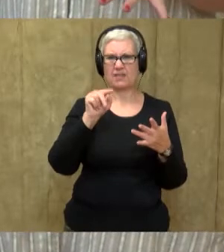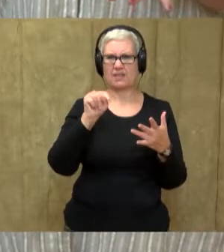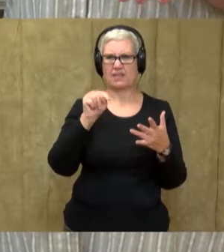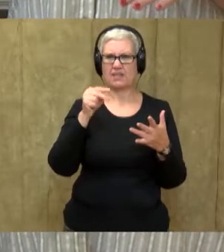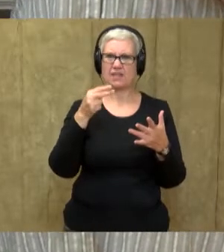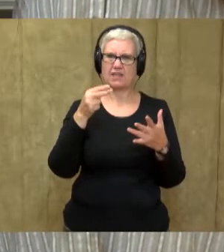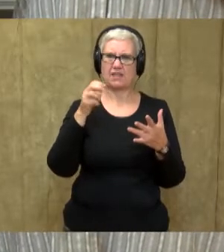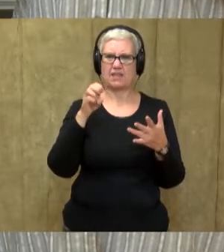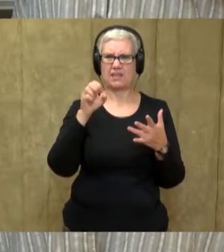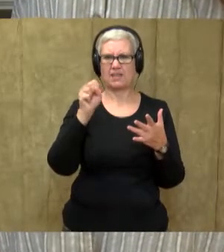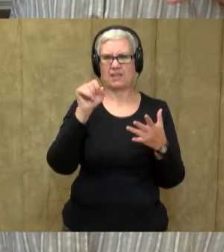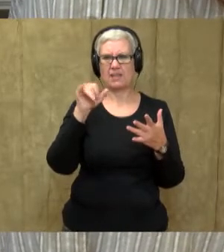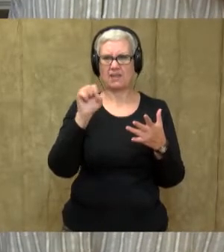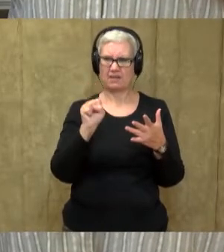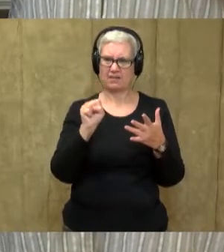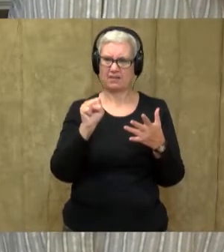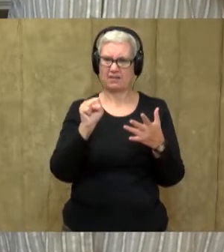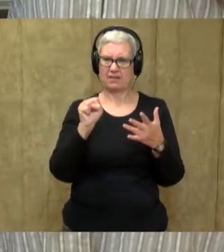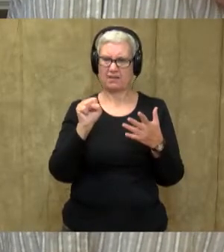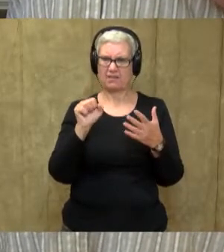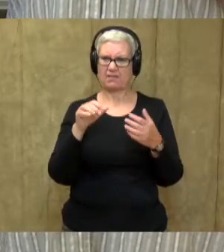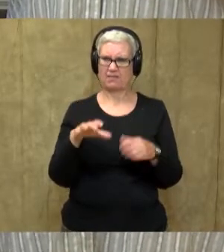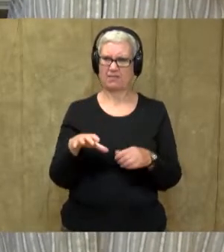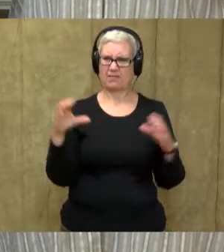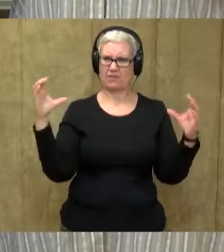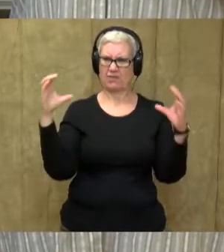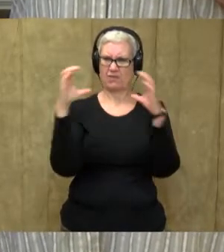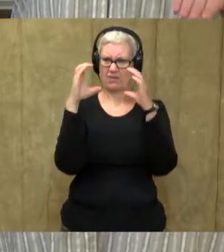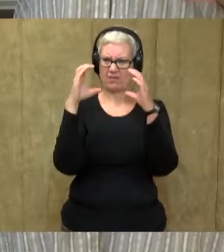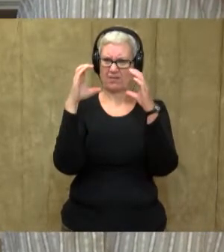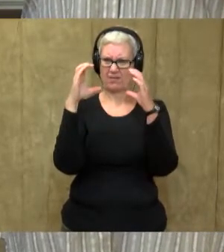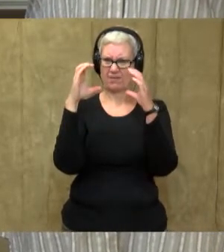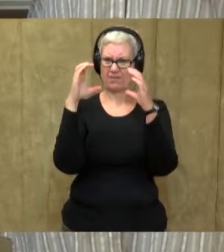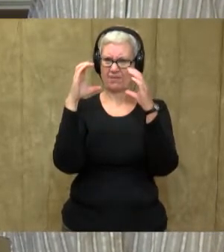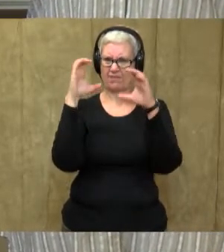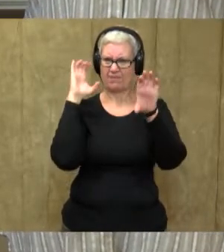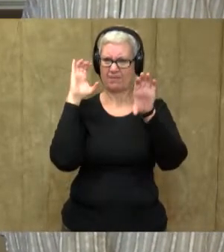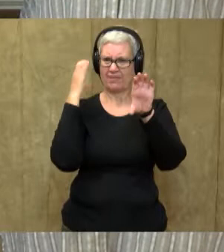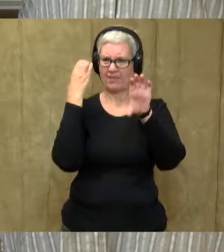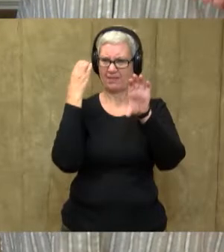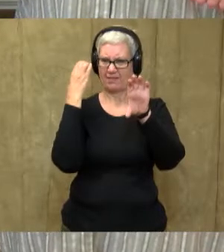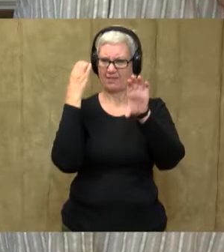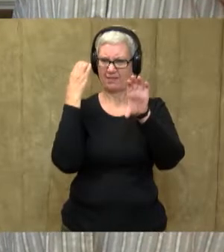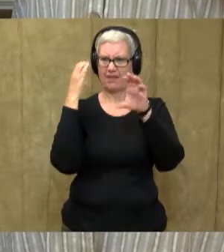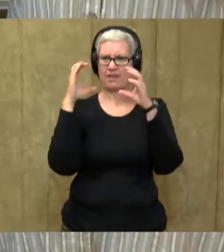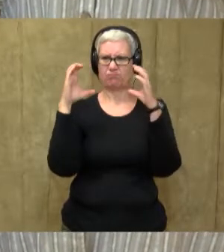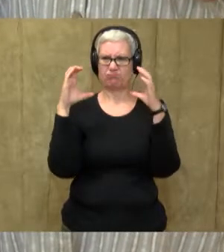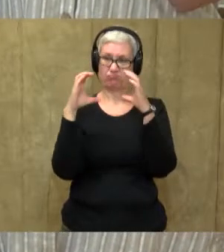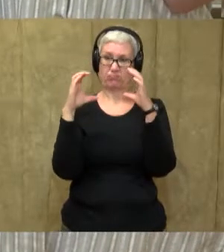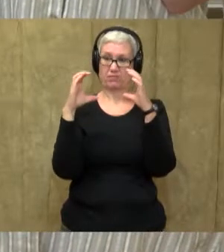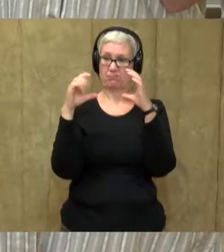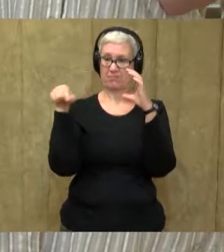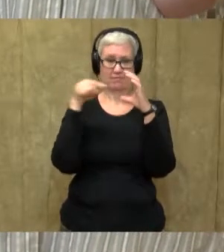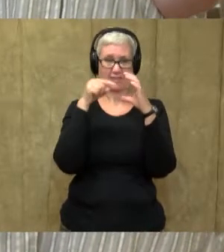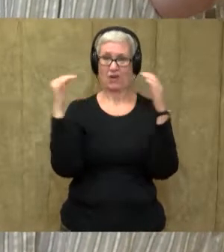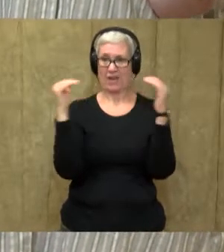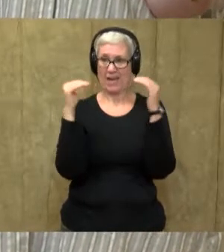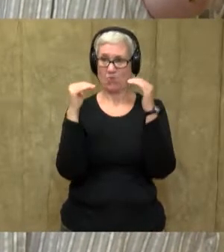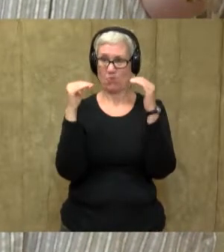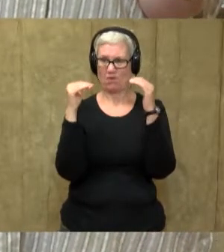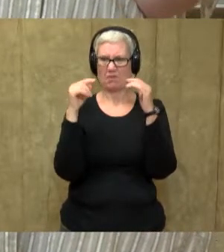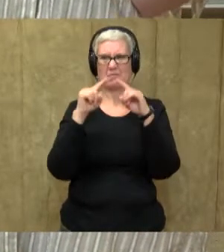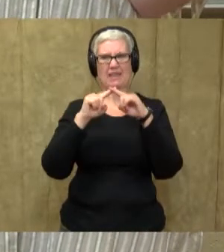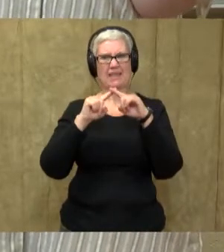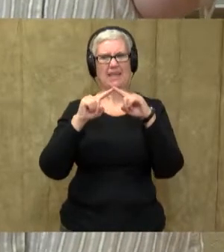Antithesis is basically opposite but equal ideas. Think of it as a seesaw. On one hand, you'll have a